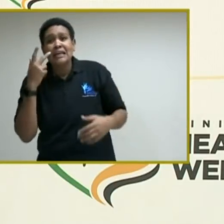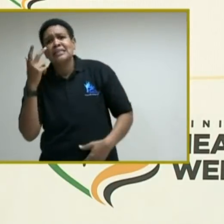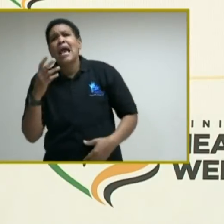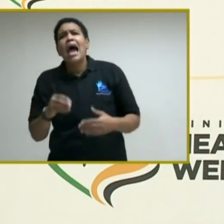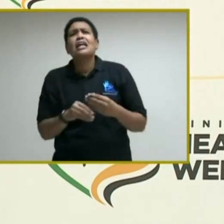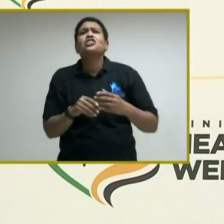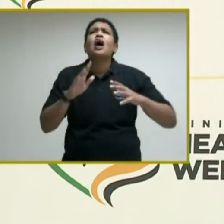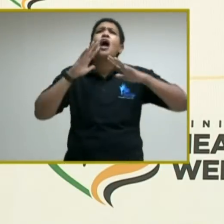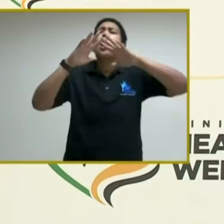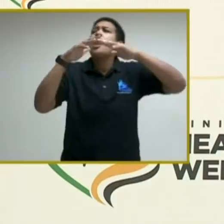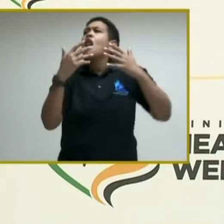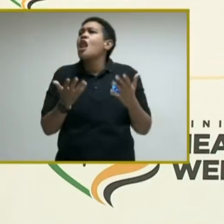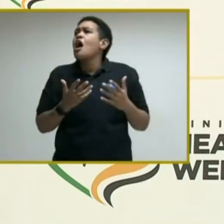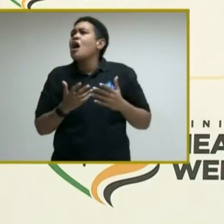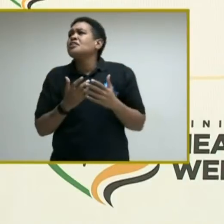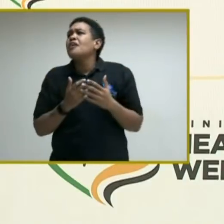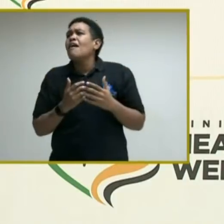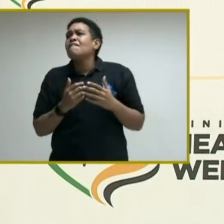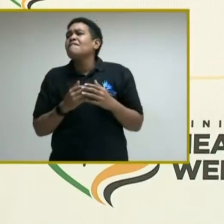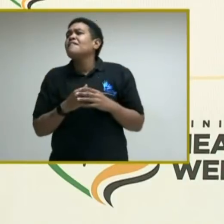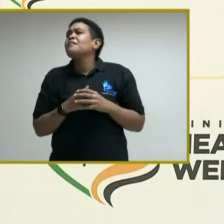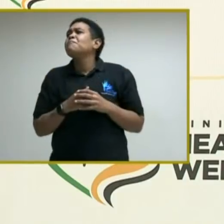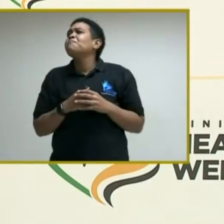also a lot of